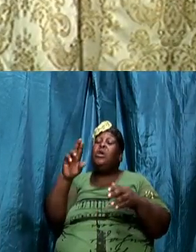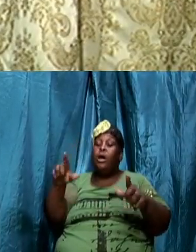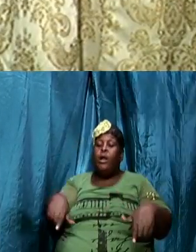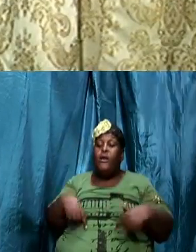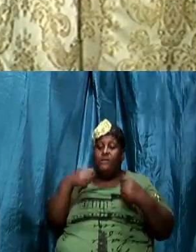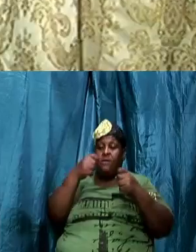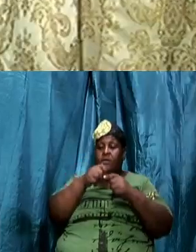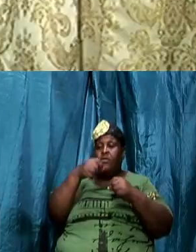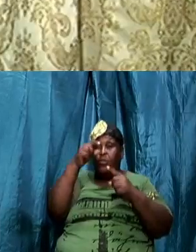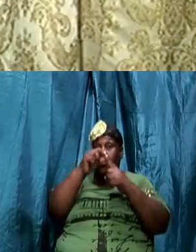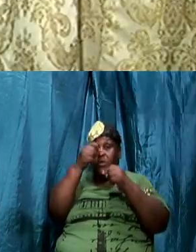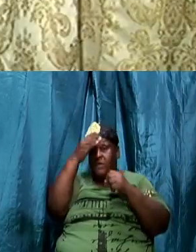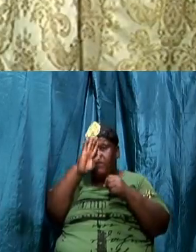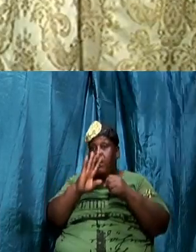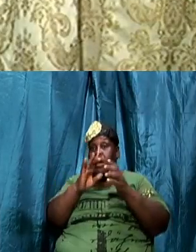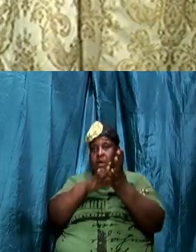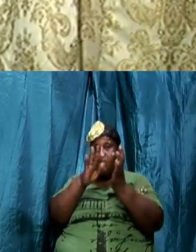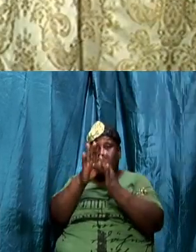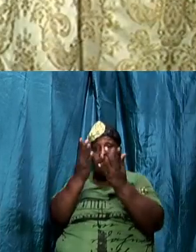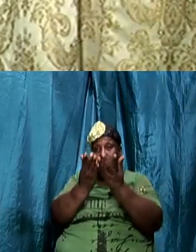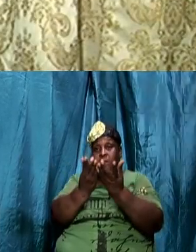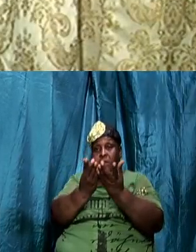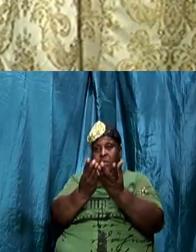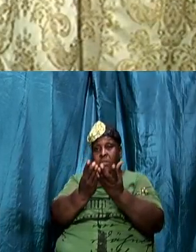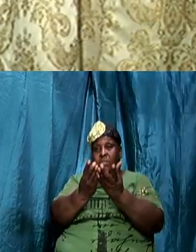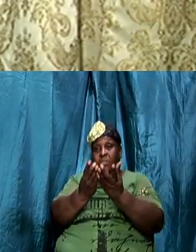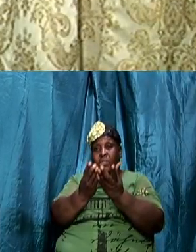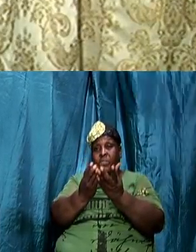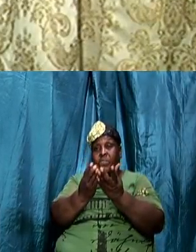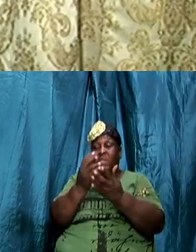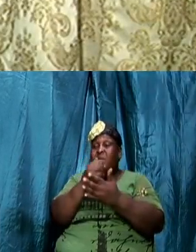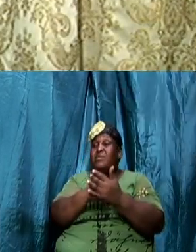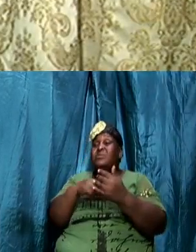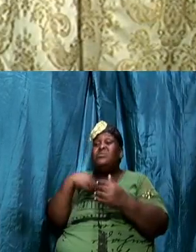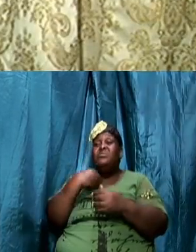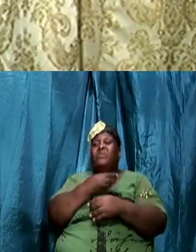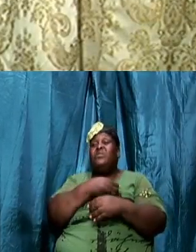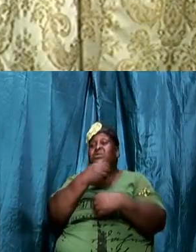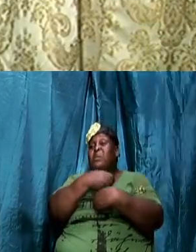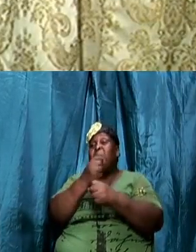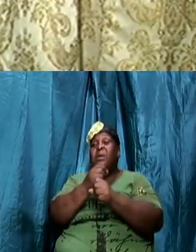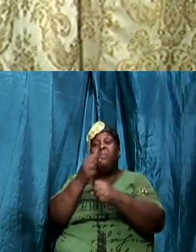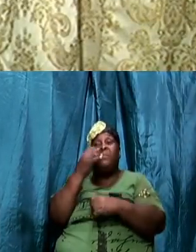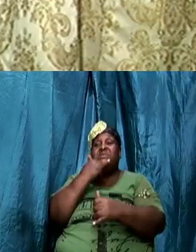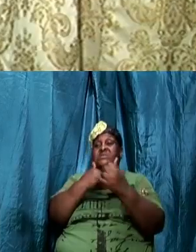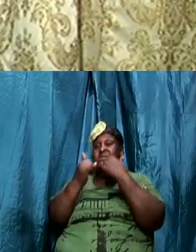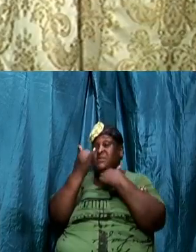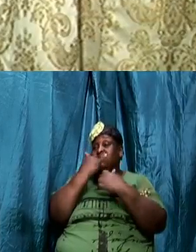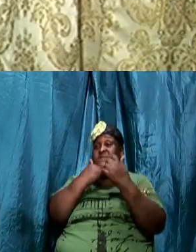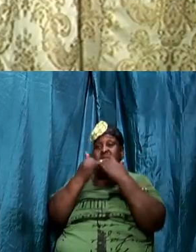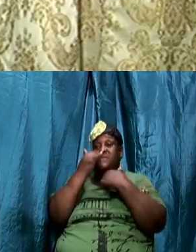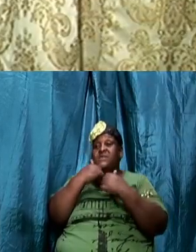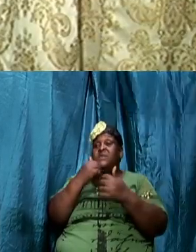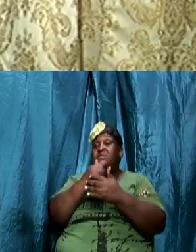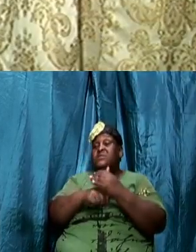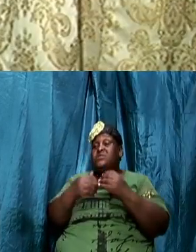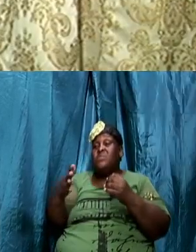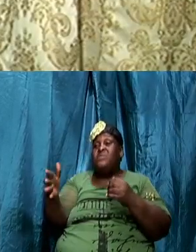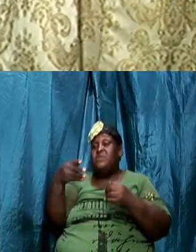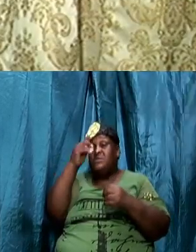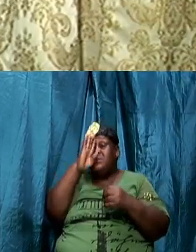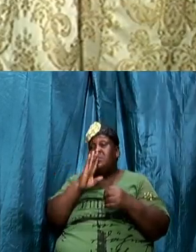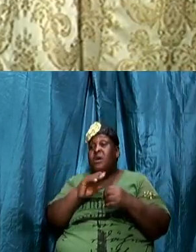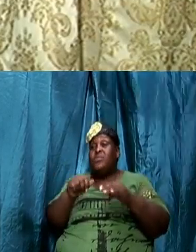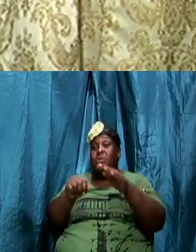And there are some things that God is going to have to cover for some of us, because some of us make mistakes. All of us make mistakes. And there are some things that God will